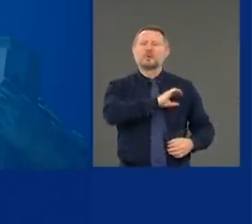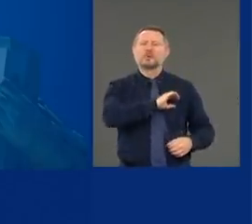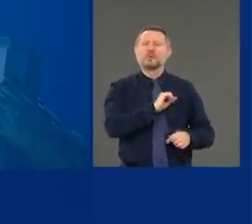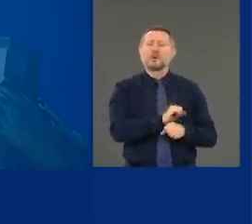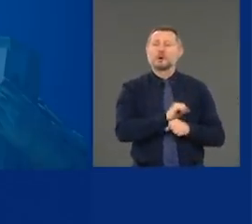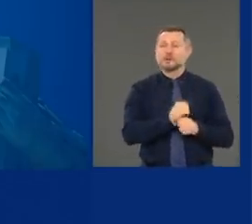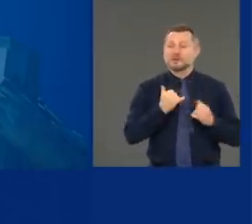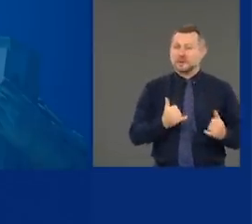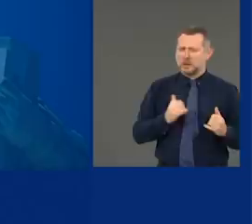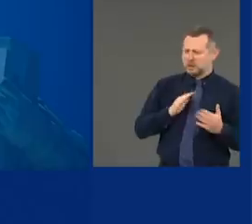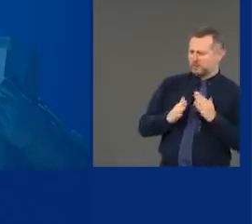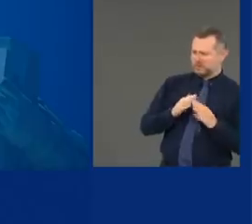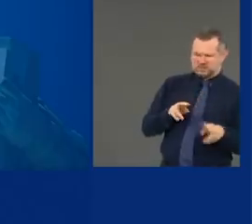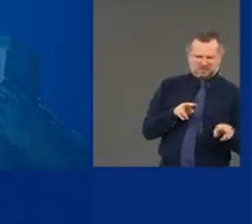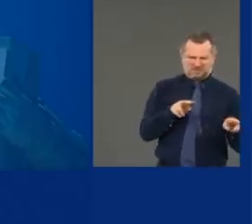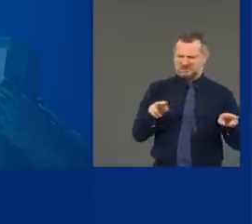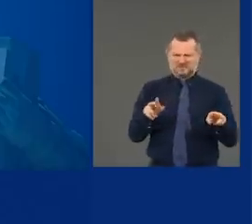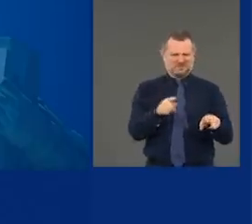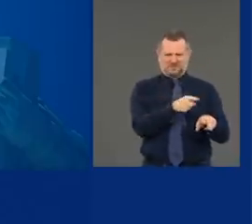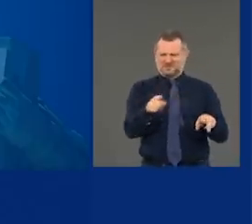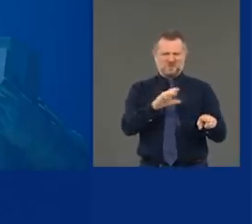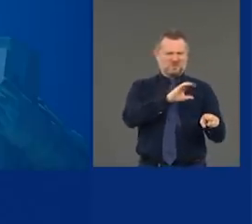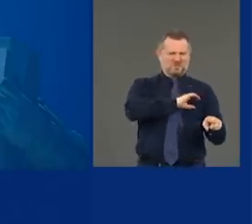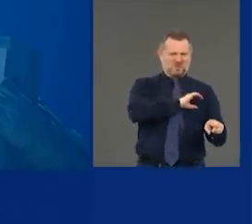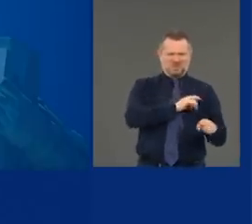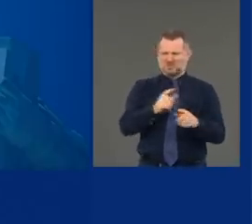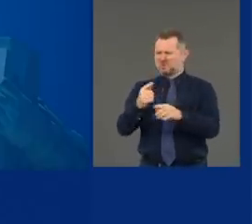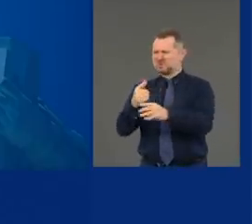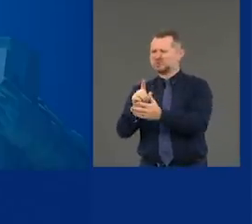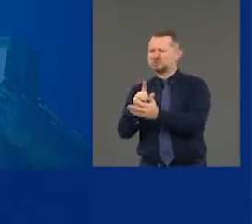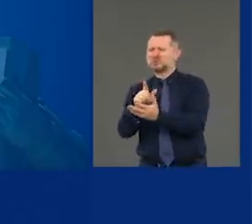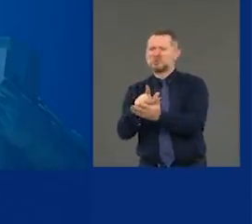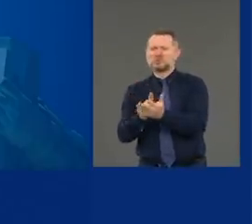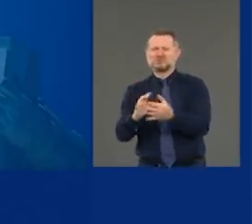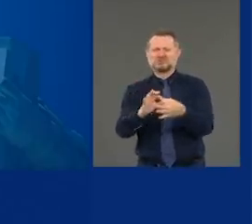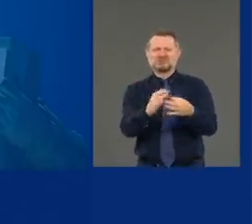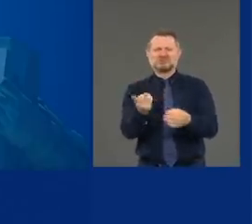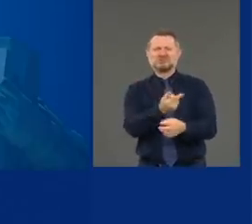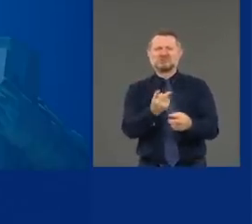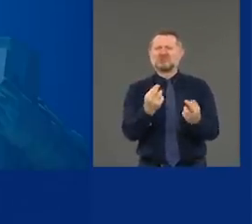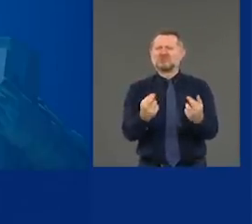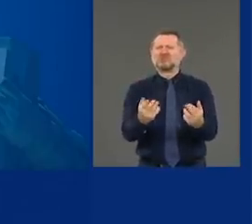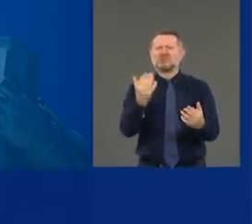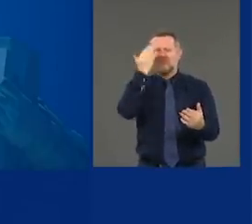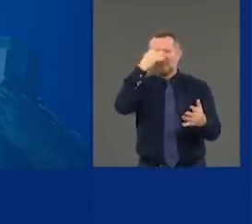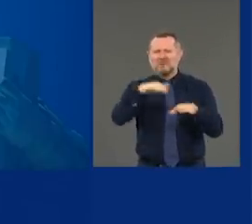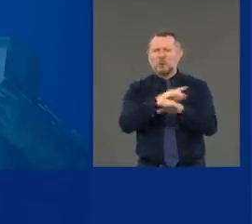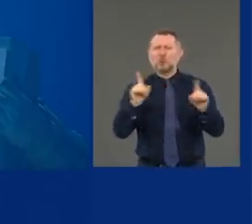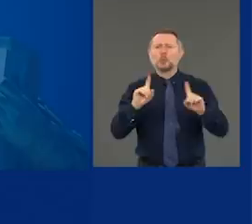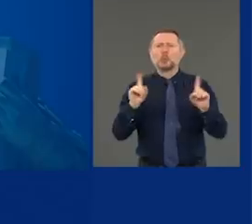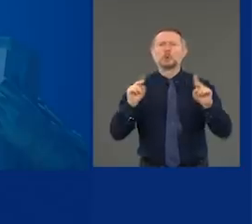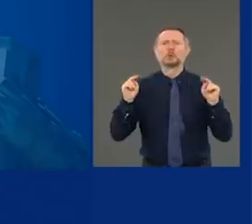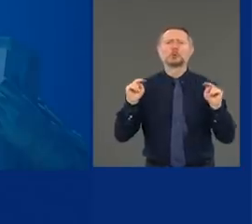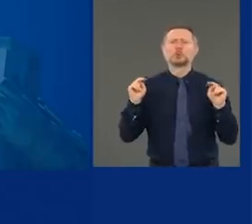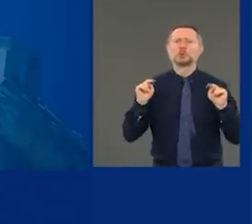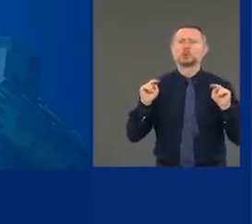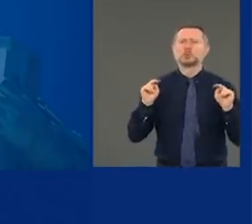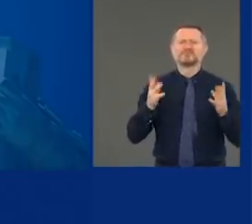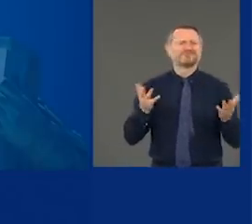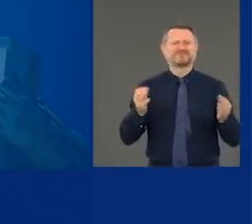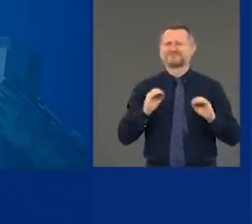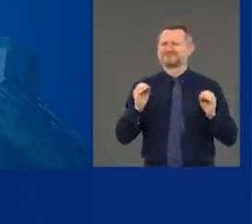think that the local district attorney, as an arbiter, is going to be